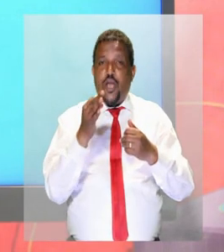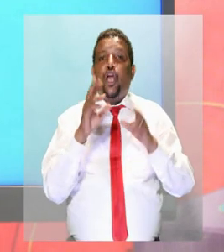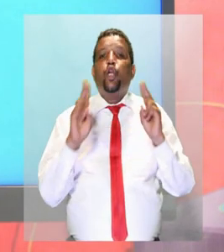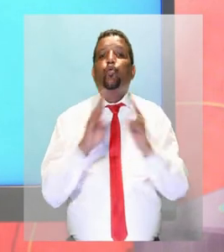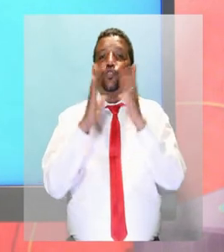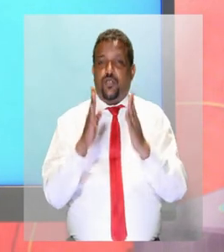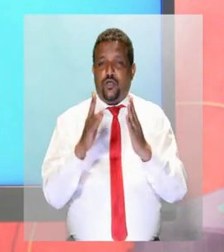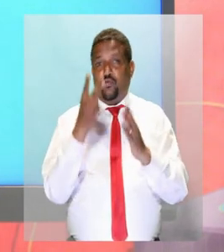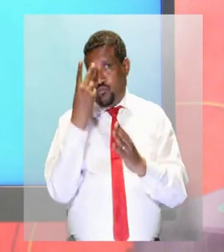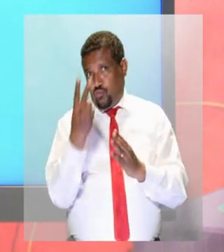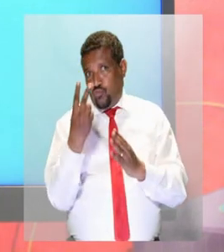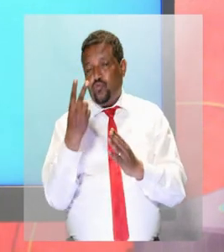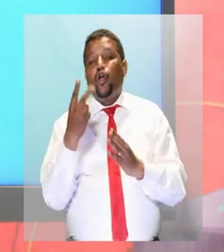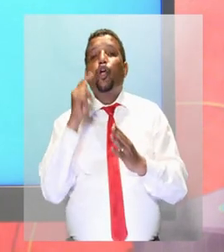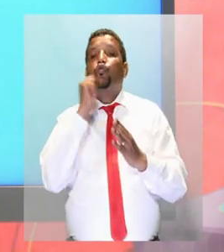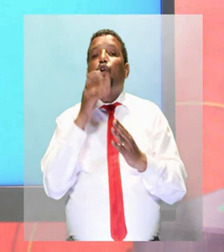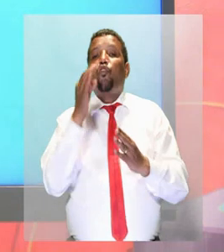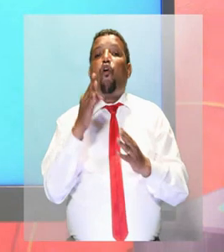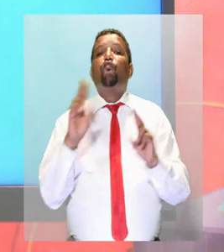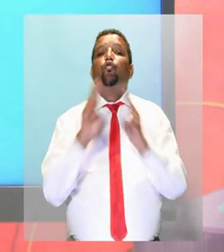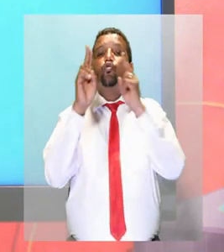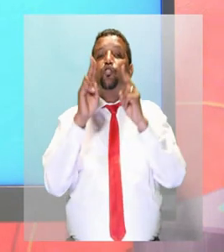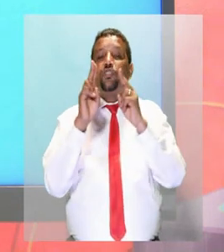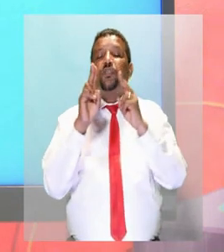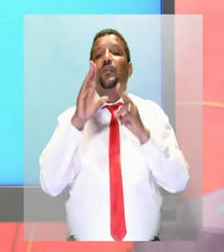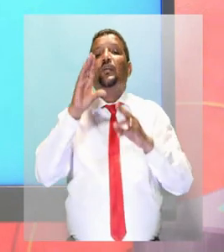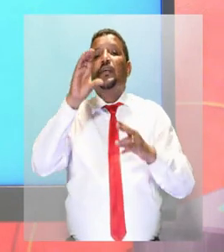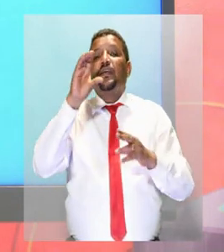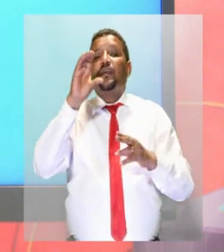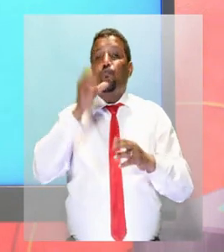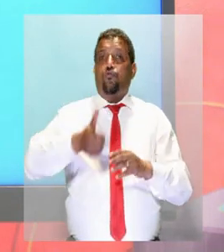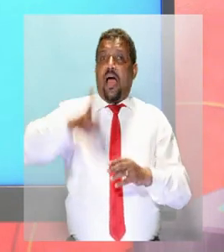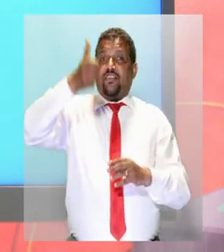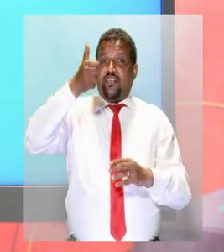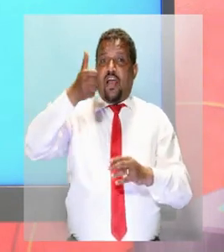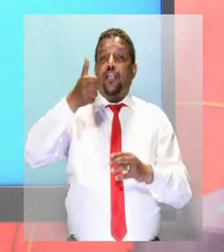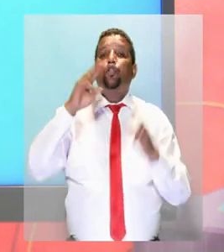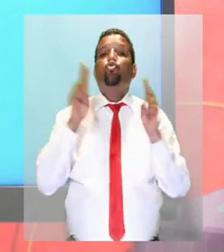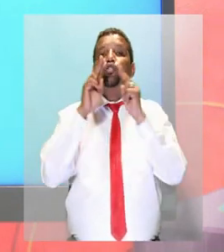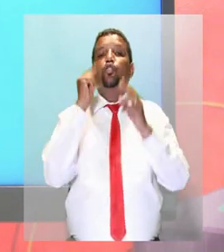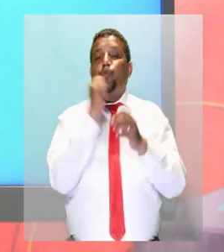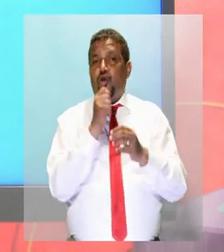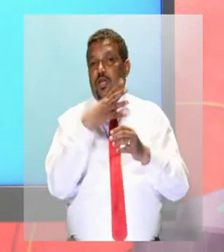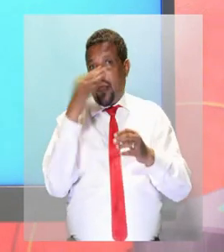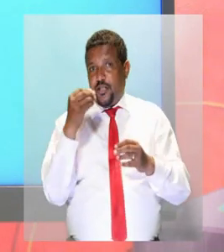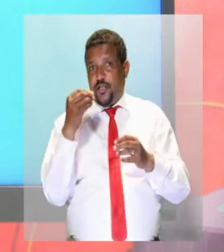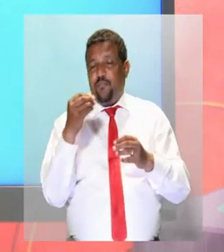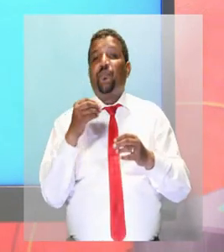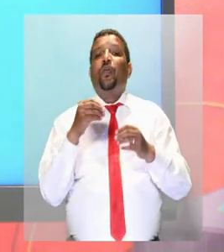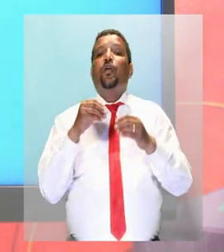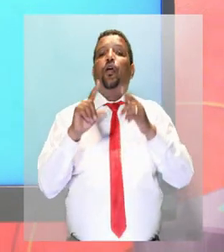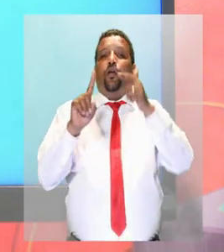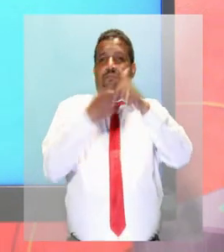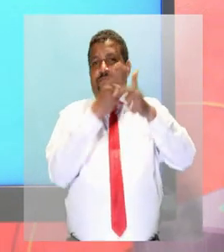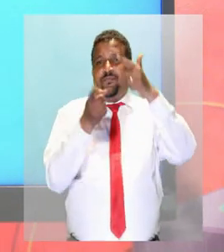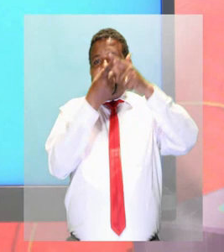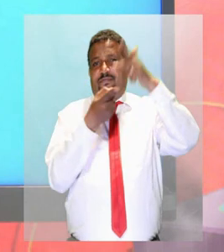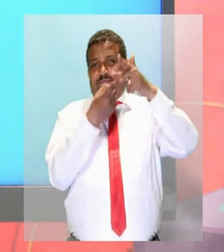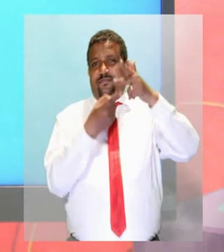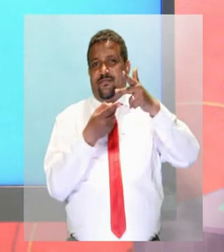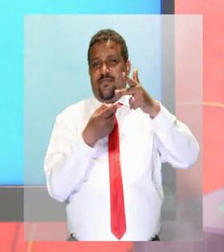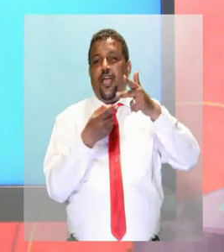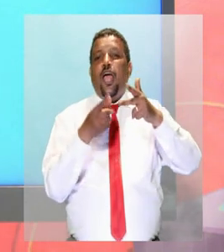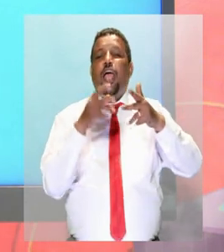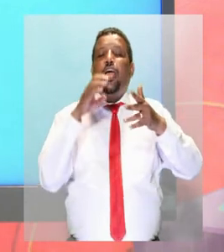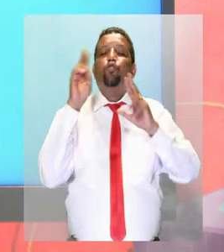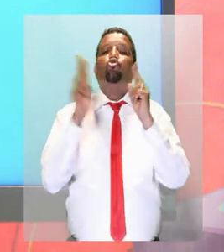the two theories of utilities called the cardinal utility theory and the ordinal utility theory. The cardinal utility theory